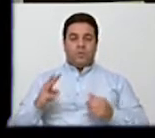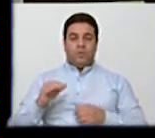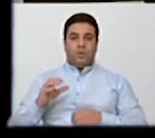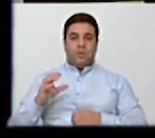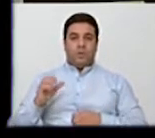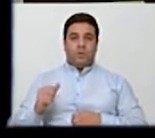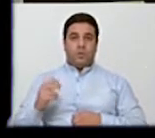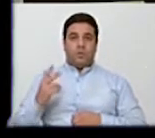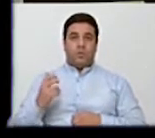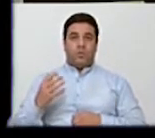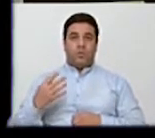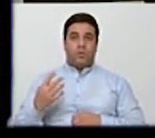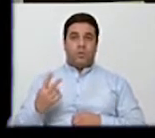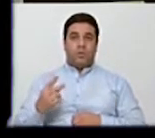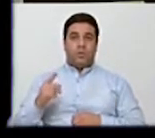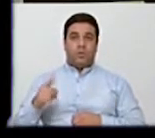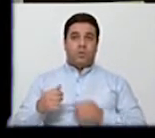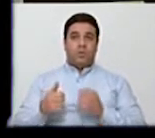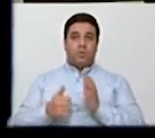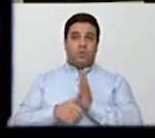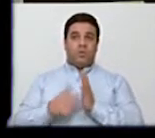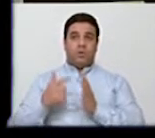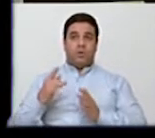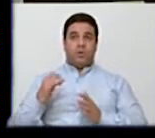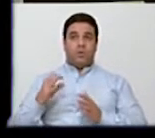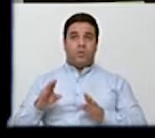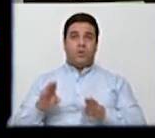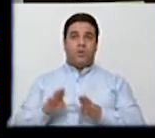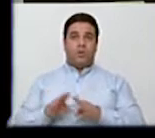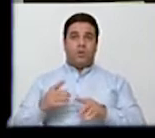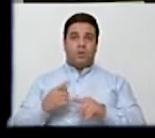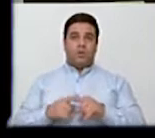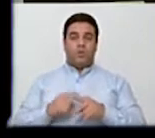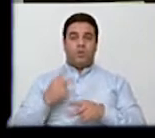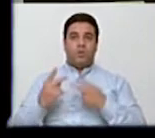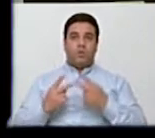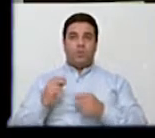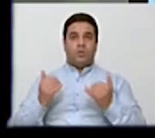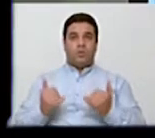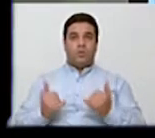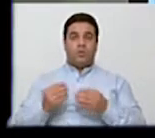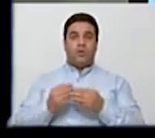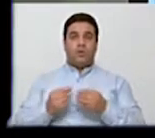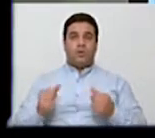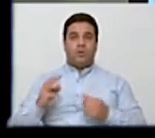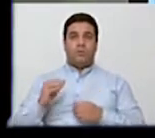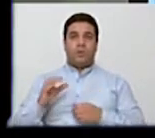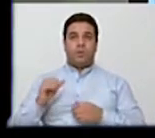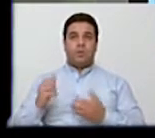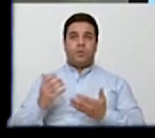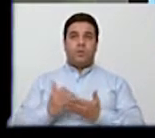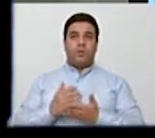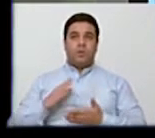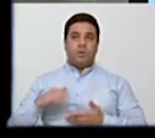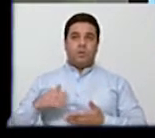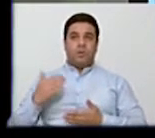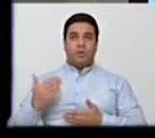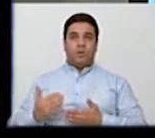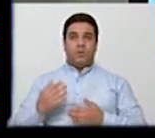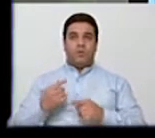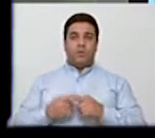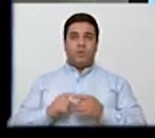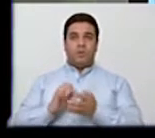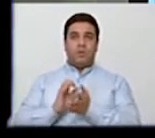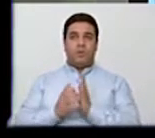massasi 342,16 gramga teng ekanligini ko'rishimiz mumkin. Endi esa eritmani massasini topib